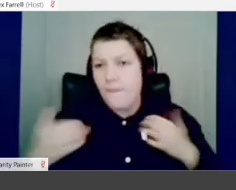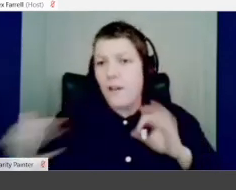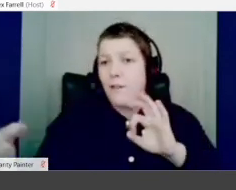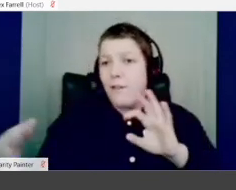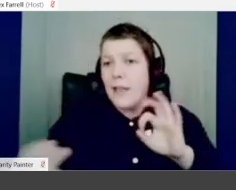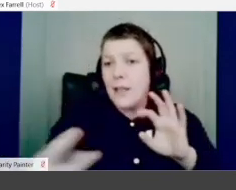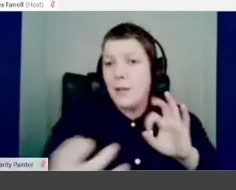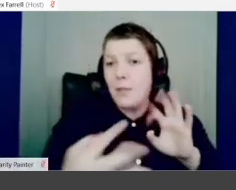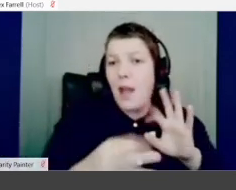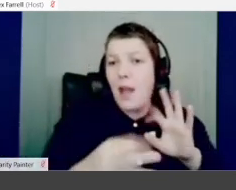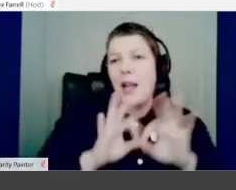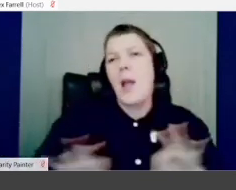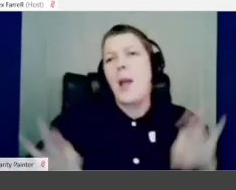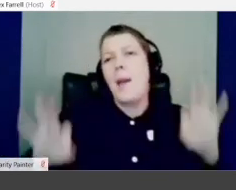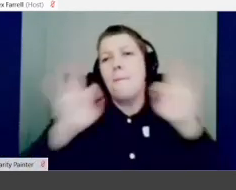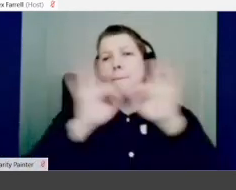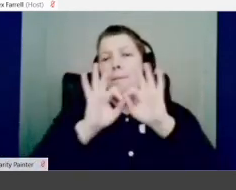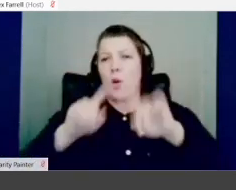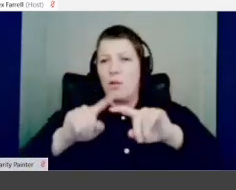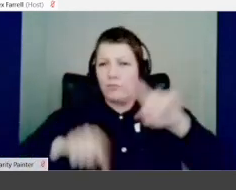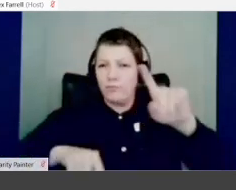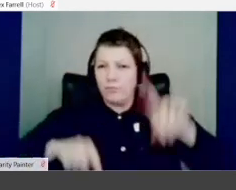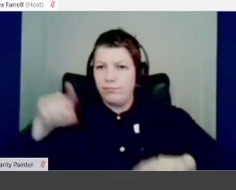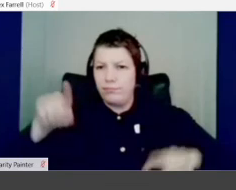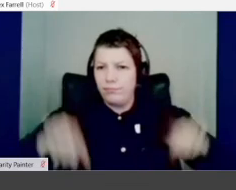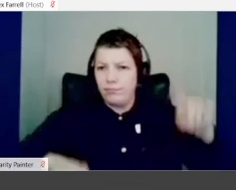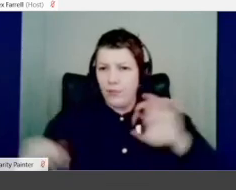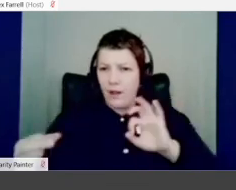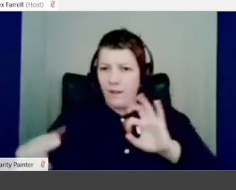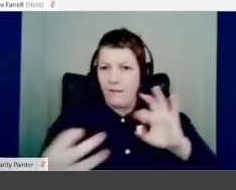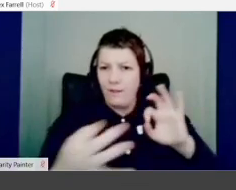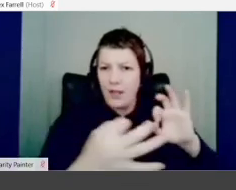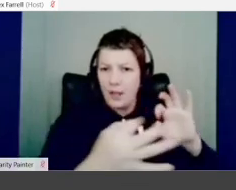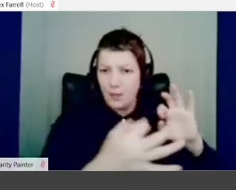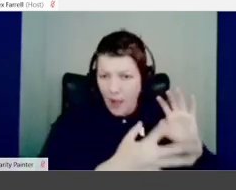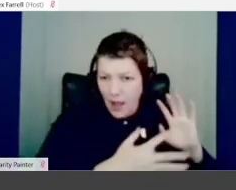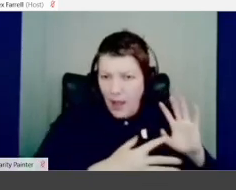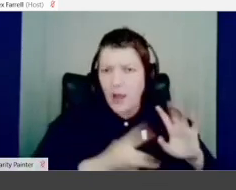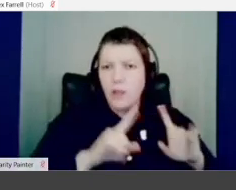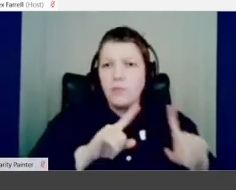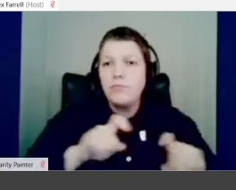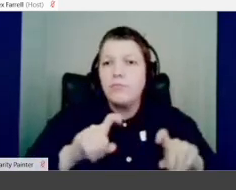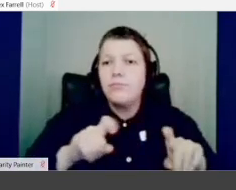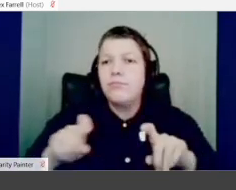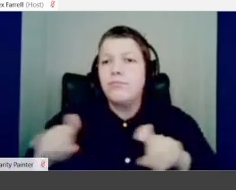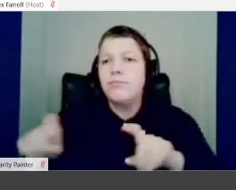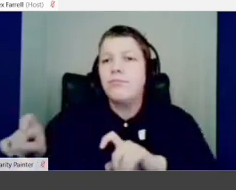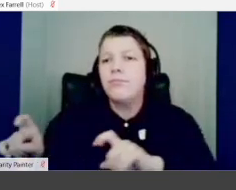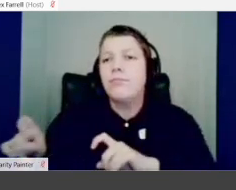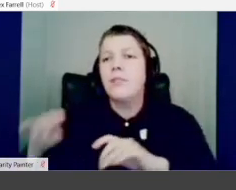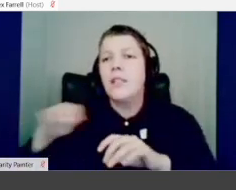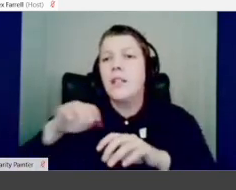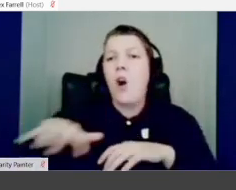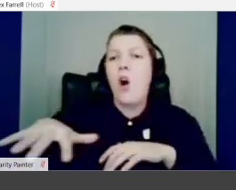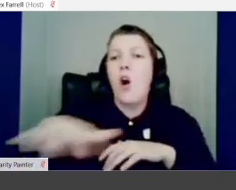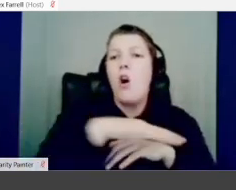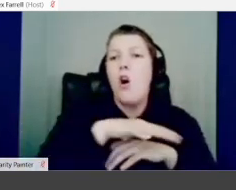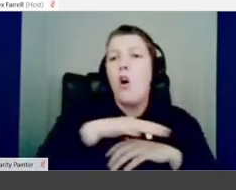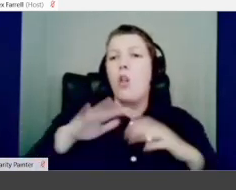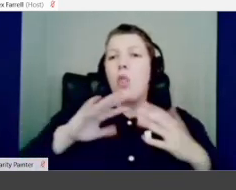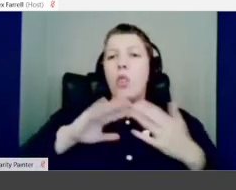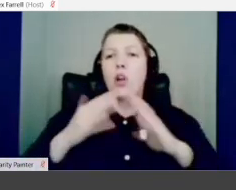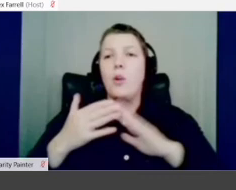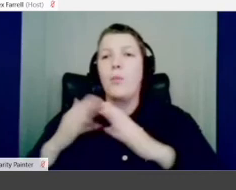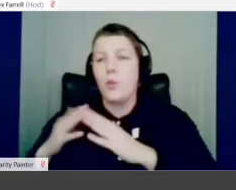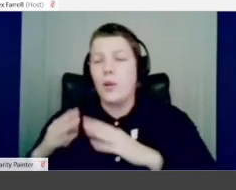Like, especially with this kind of project where it was a community project and we were trying to reach as many people in the community as possible. I mean, that was the goal. So we really